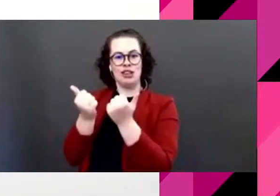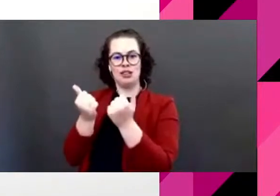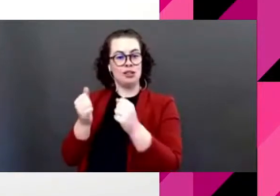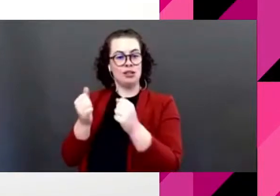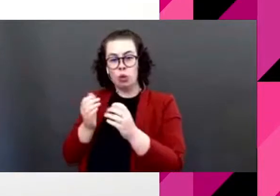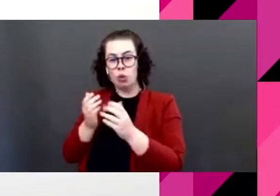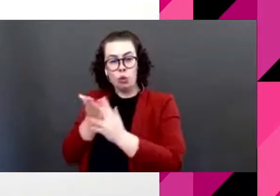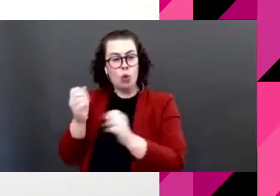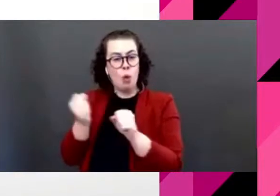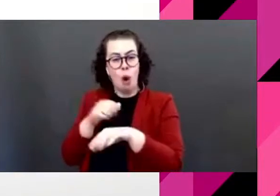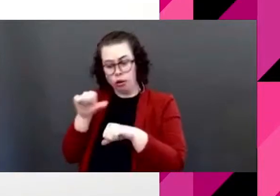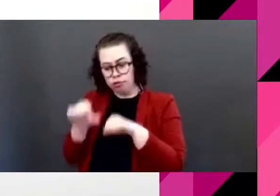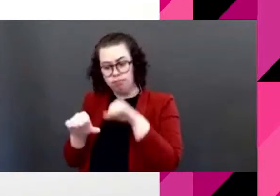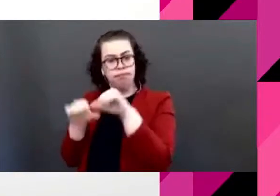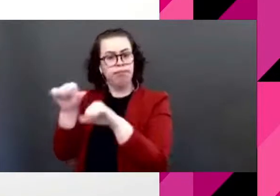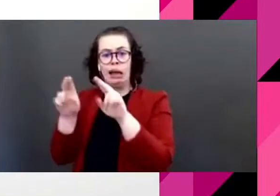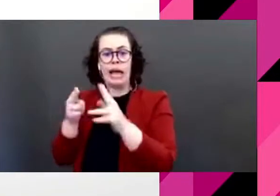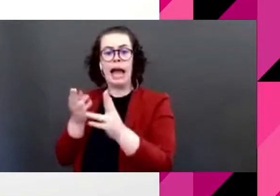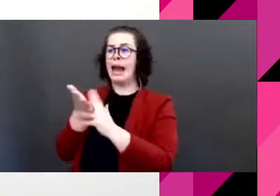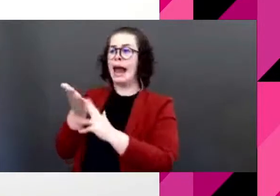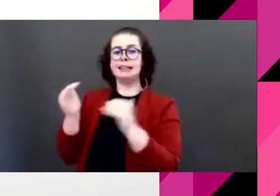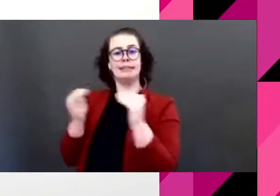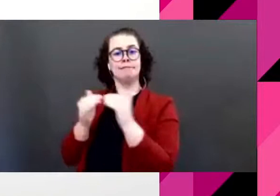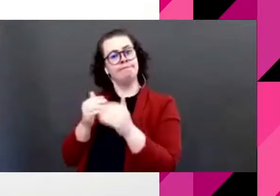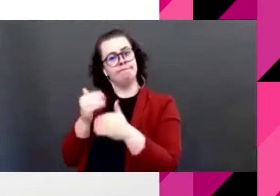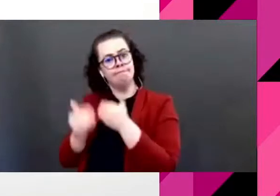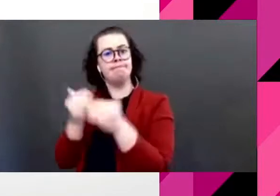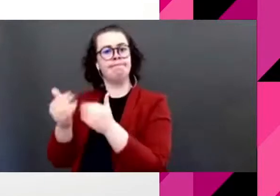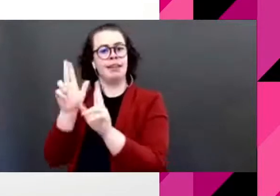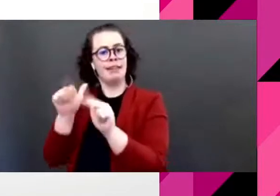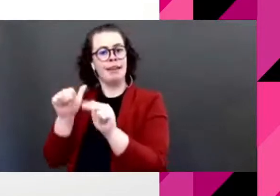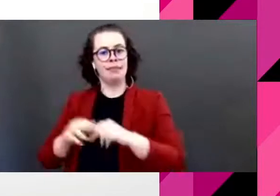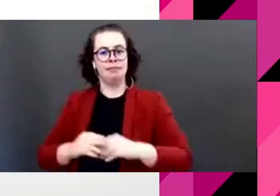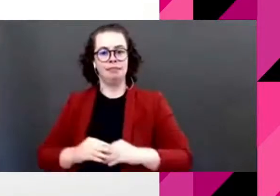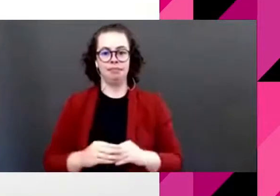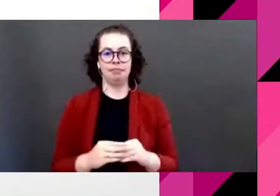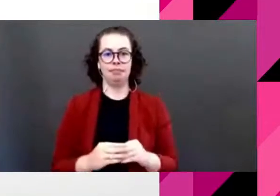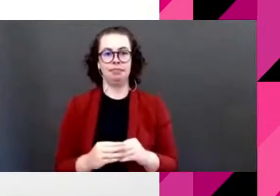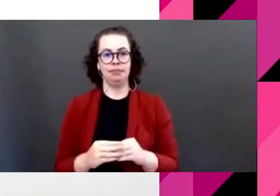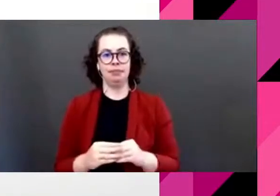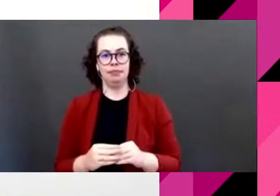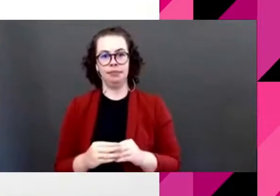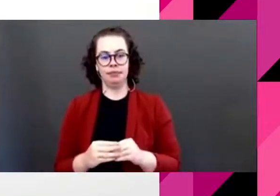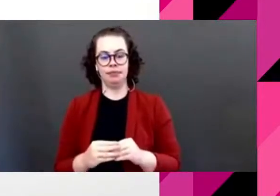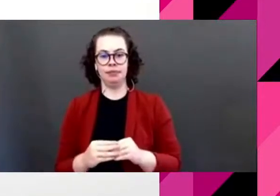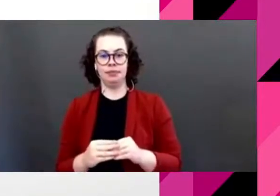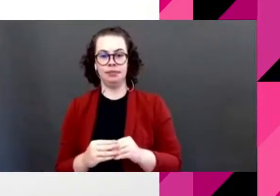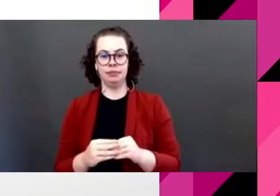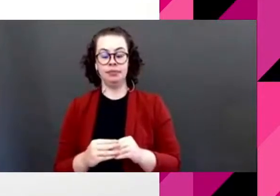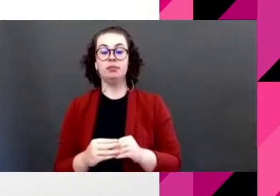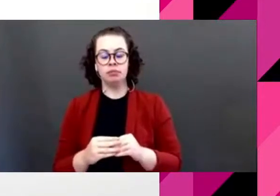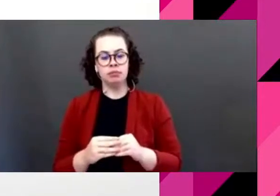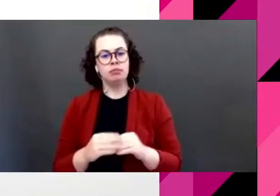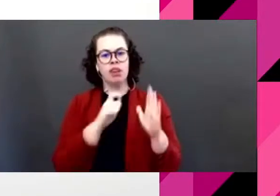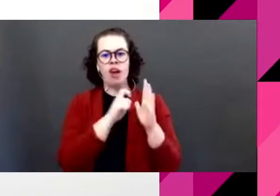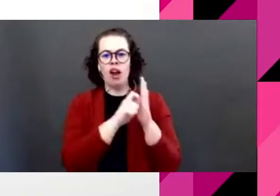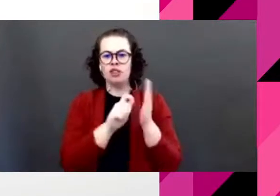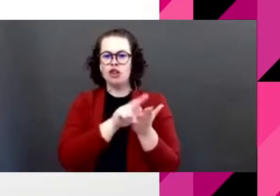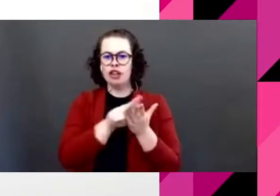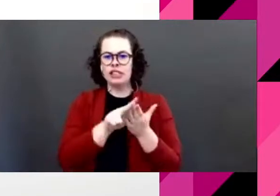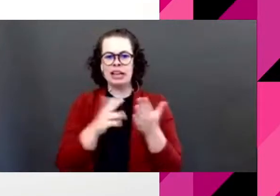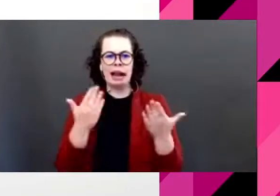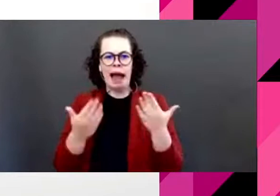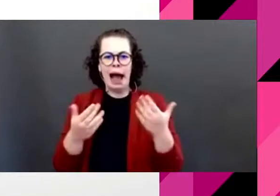the Irish criminal justice system. And key to achieving the goal of Article 13 is also